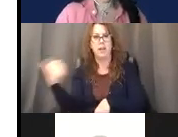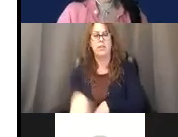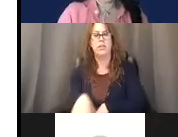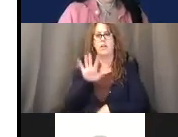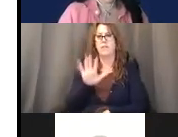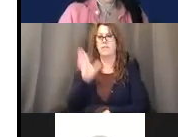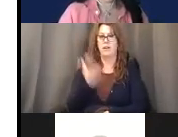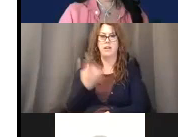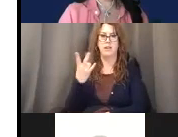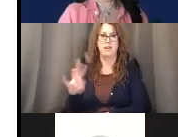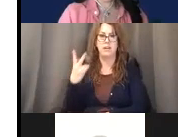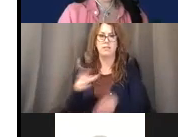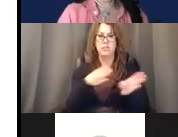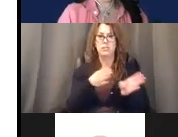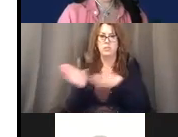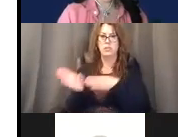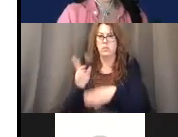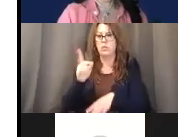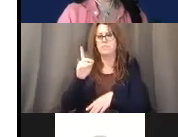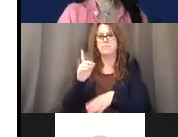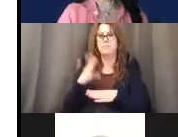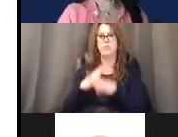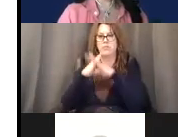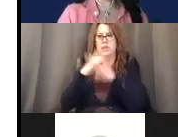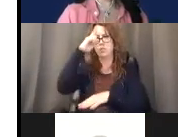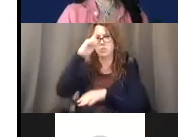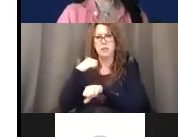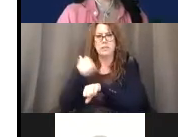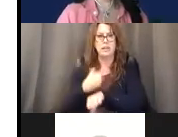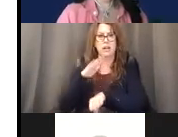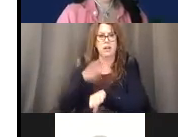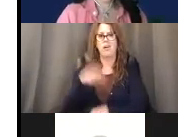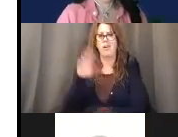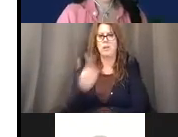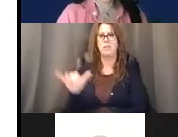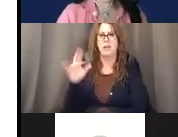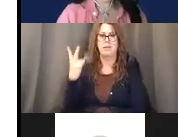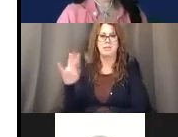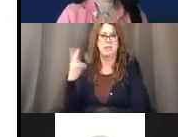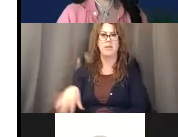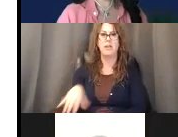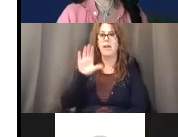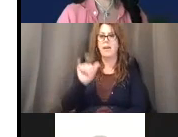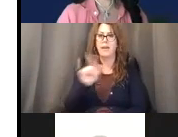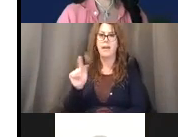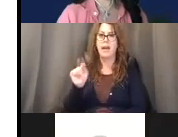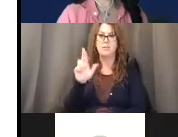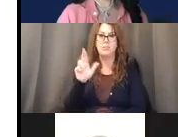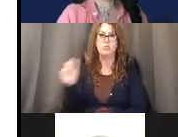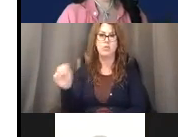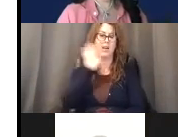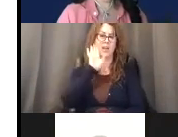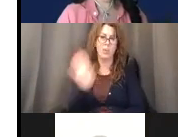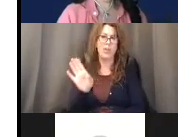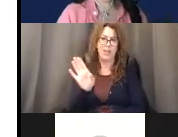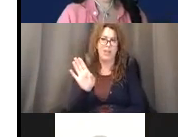Mindset on May 17th. And these will all be led by Caltrin. So you can find the information on their